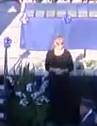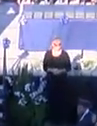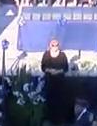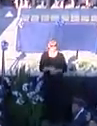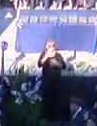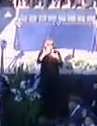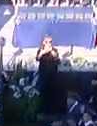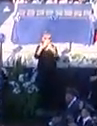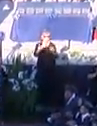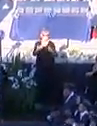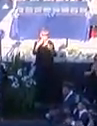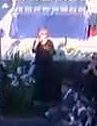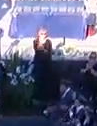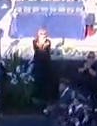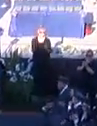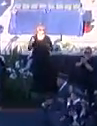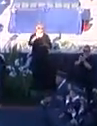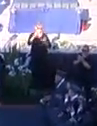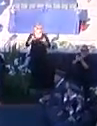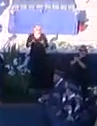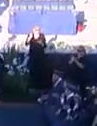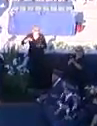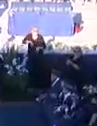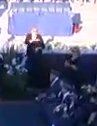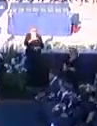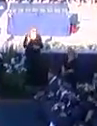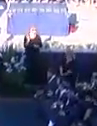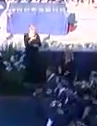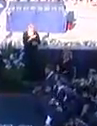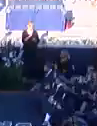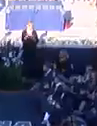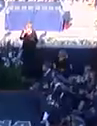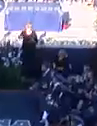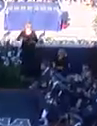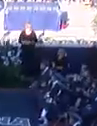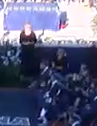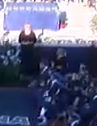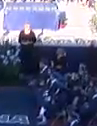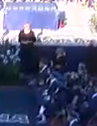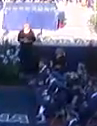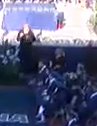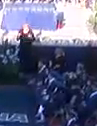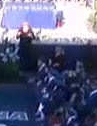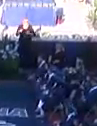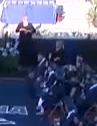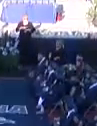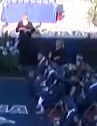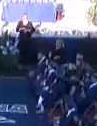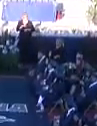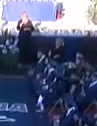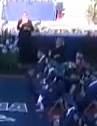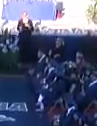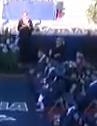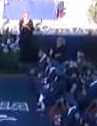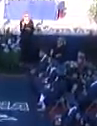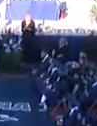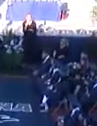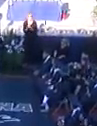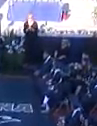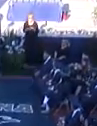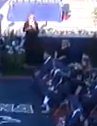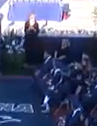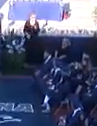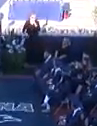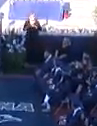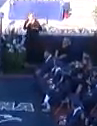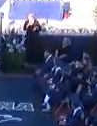Thank you for all you do for our students. It's moments like this that makes all the work, all the frustration,